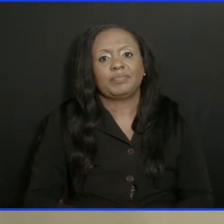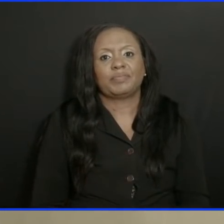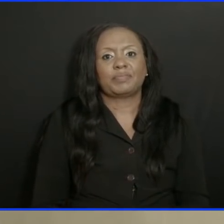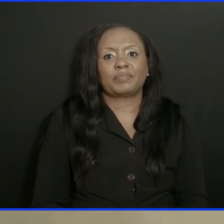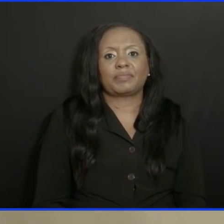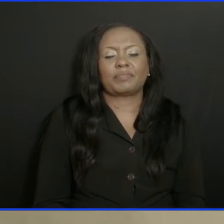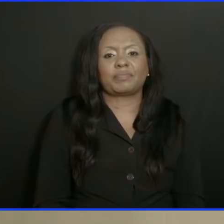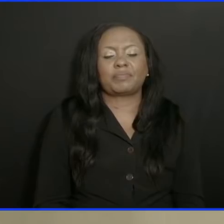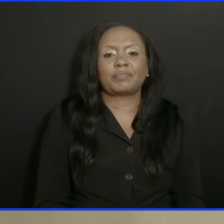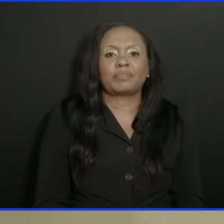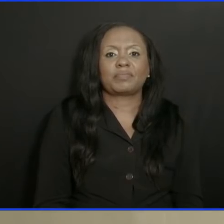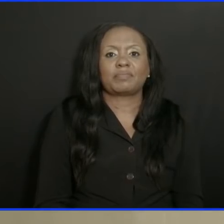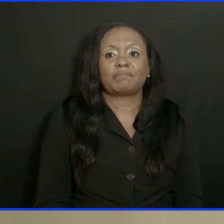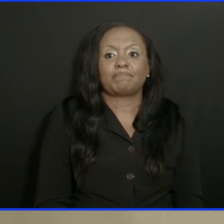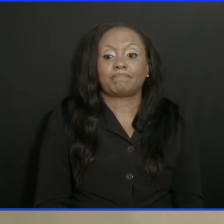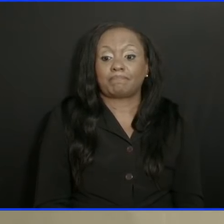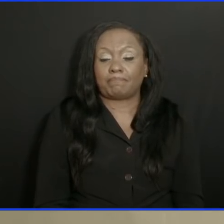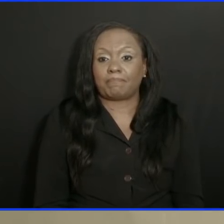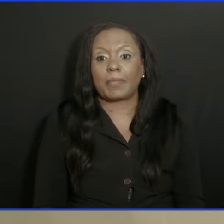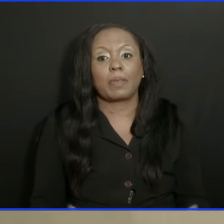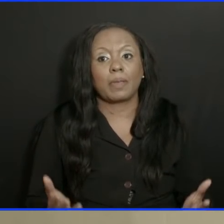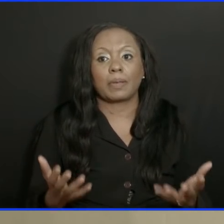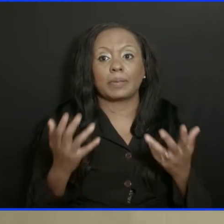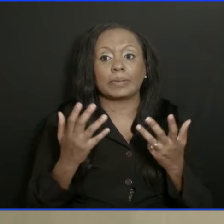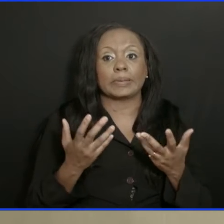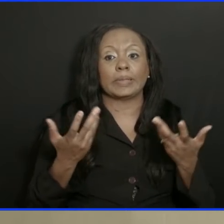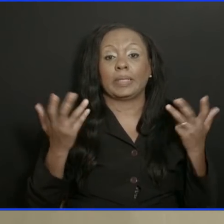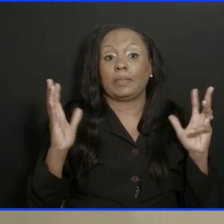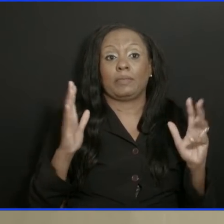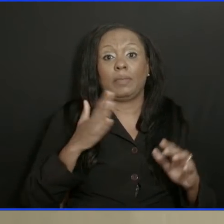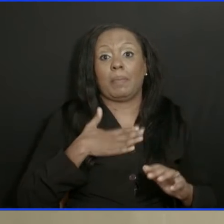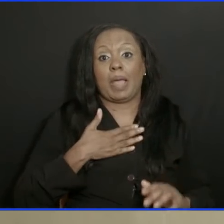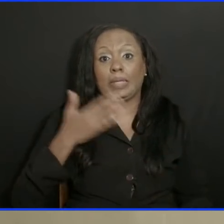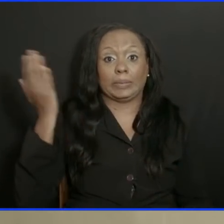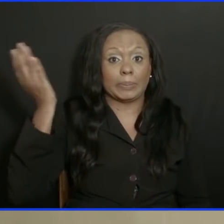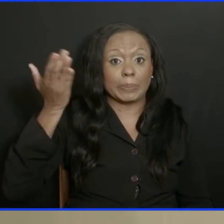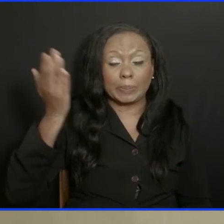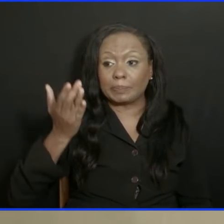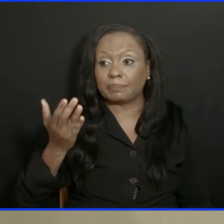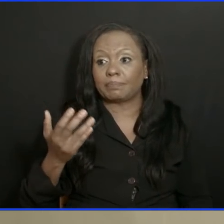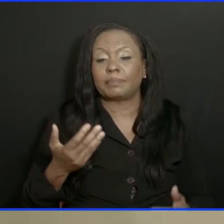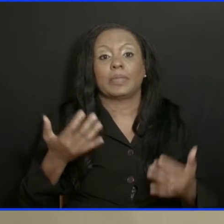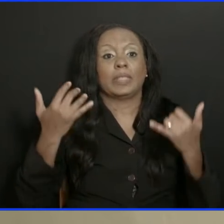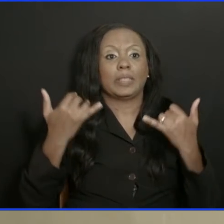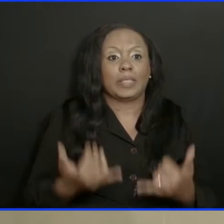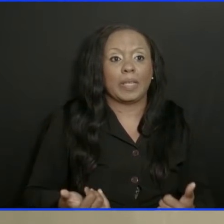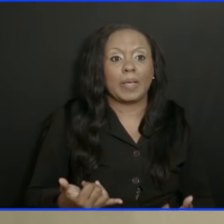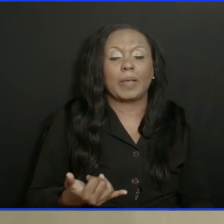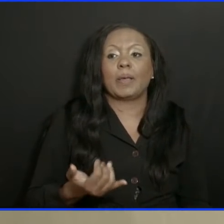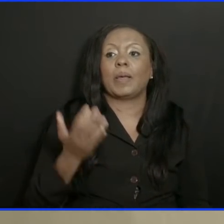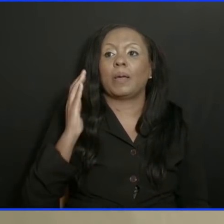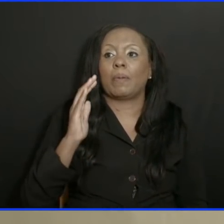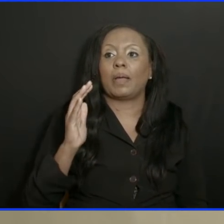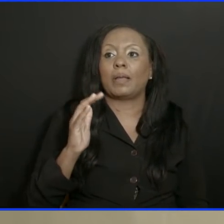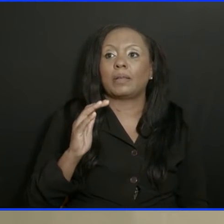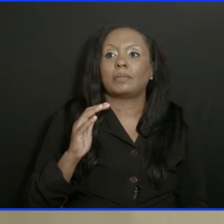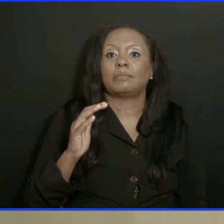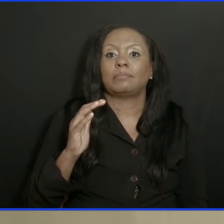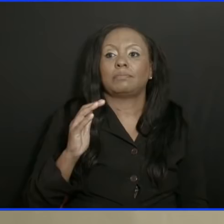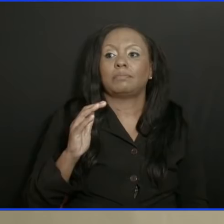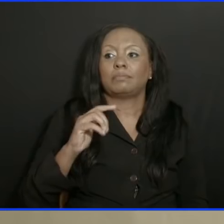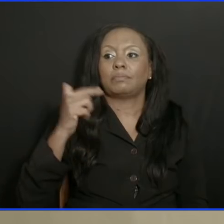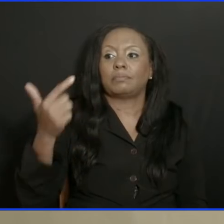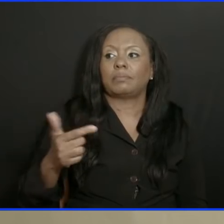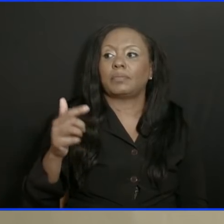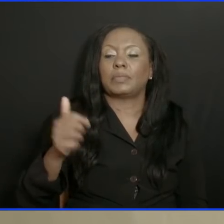And that is it in terms of my presentation. I will hand over to the Chief Medical Officer, who